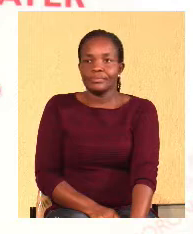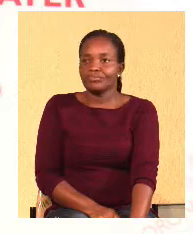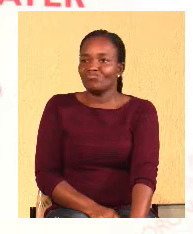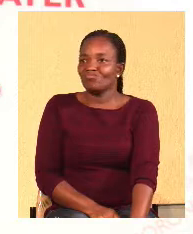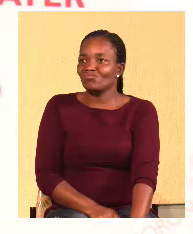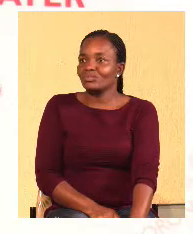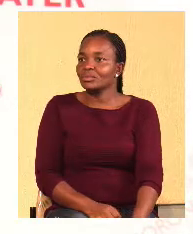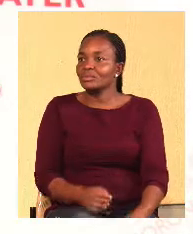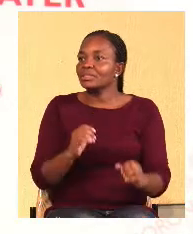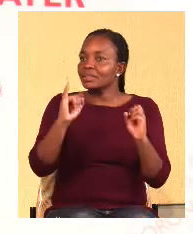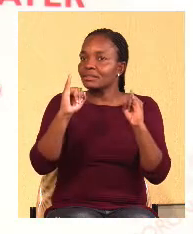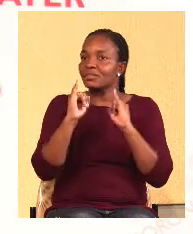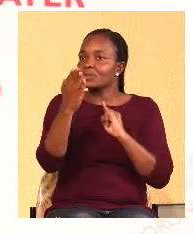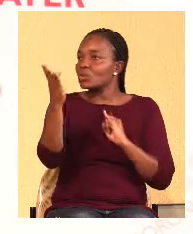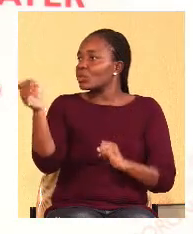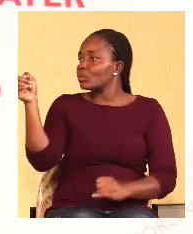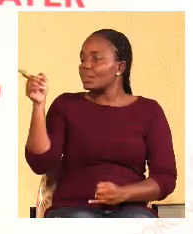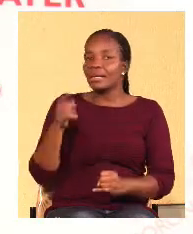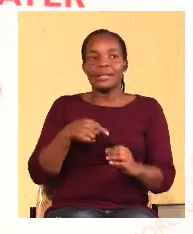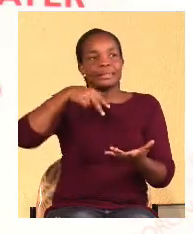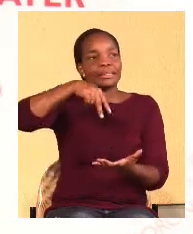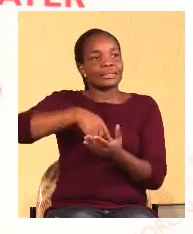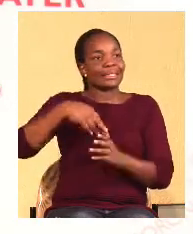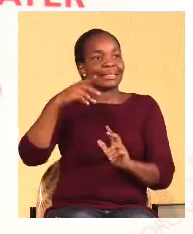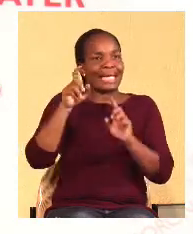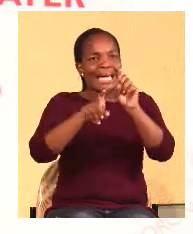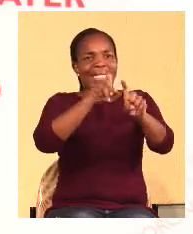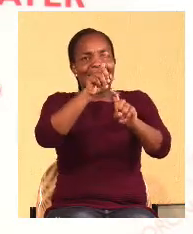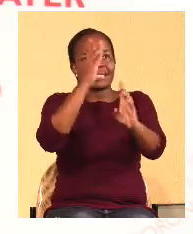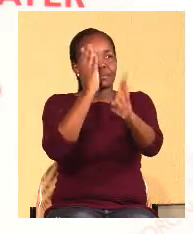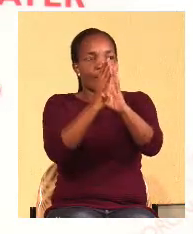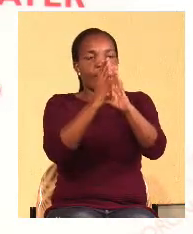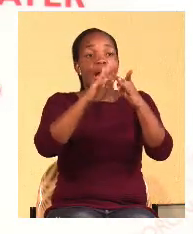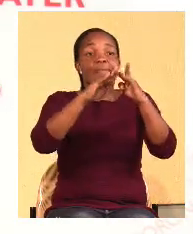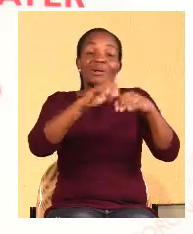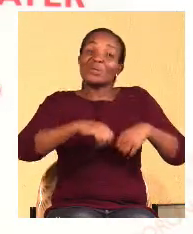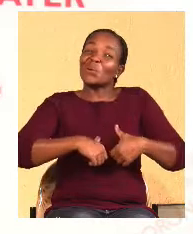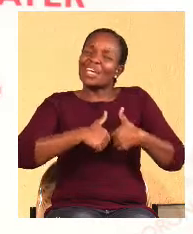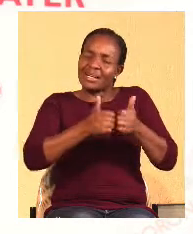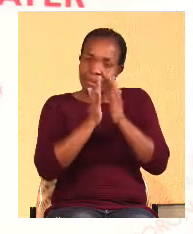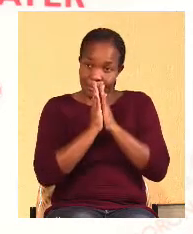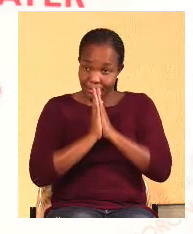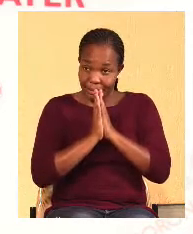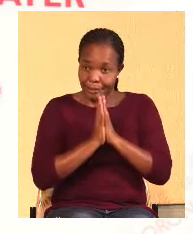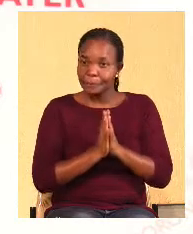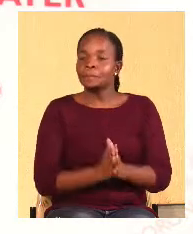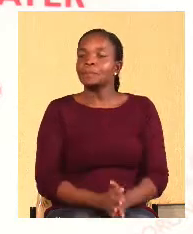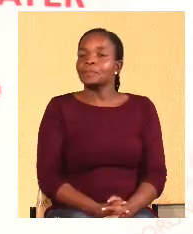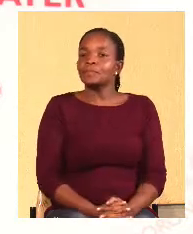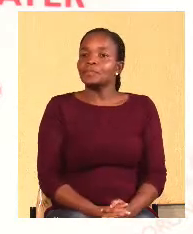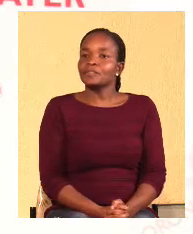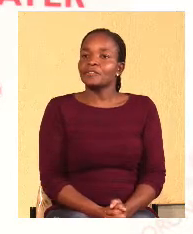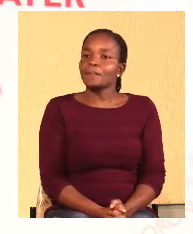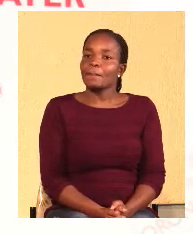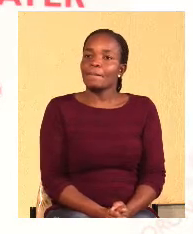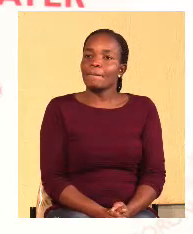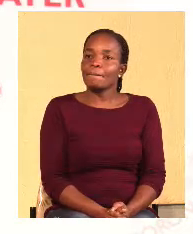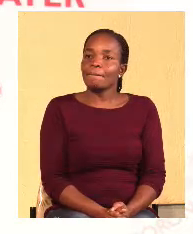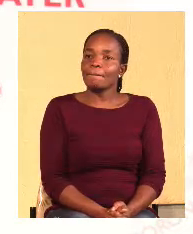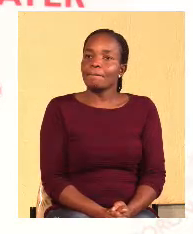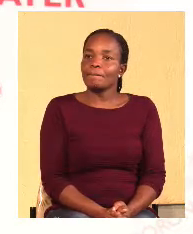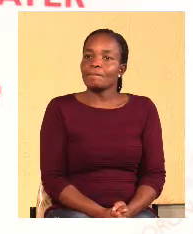media practitioners to please take the mic and to post the questions just specifically related to the health update.